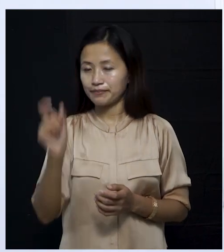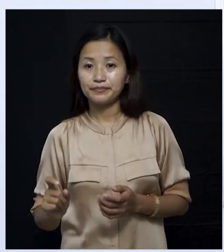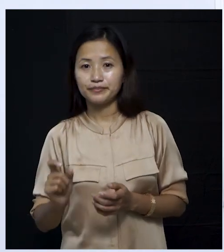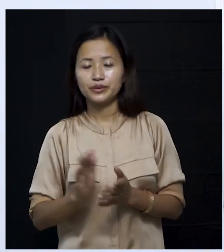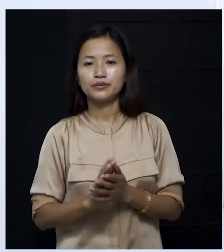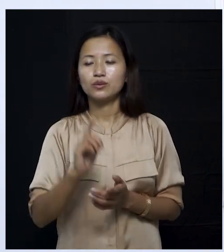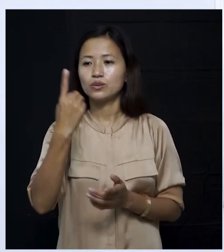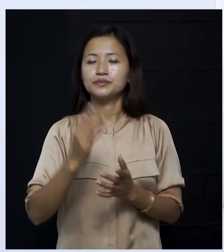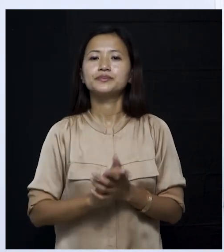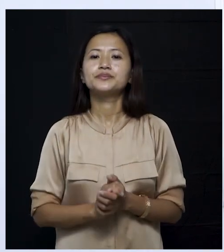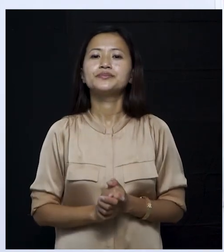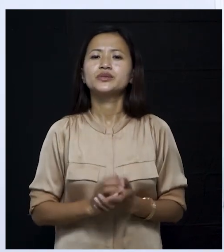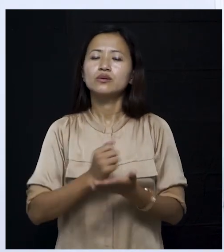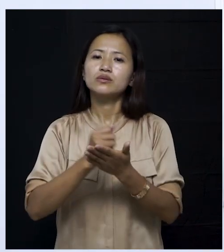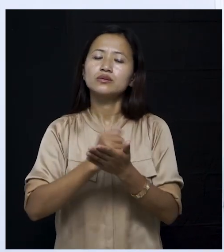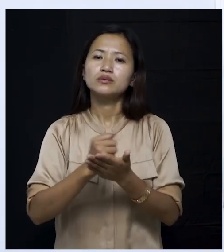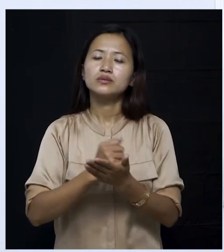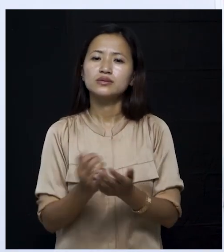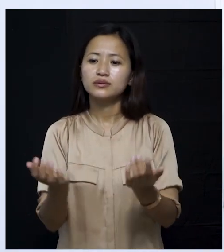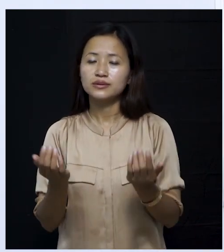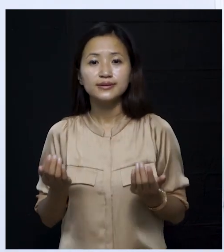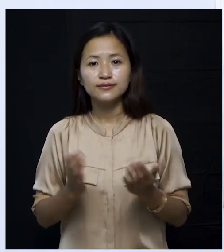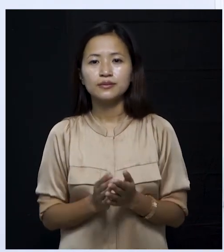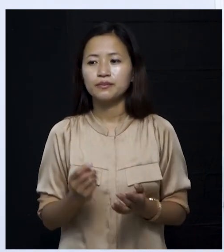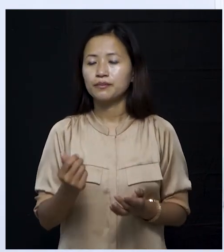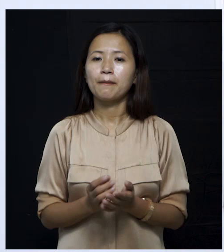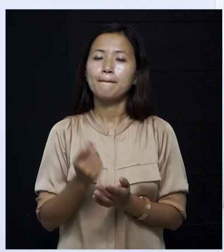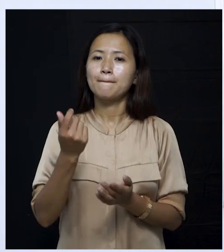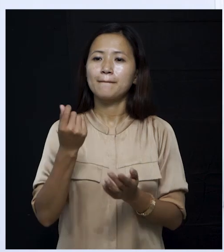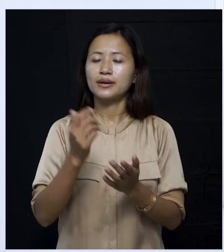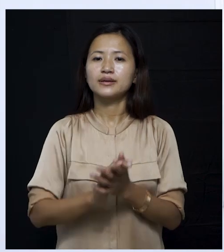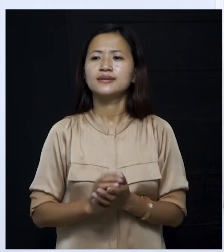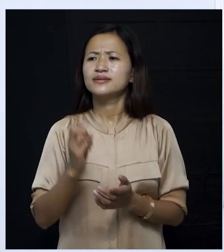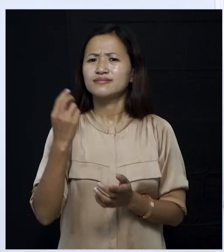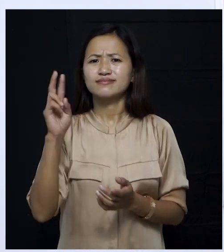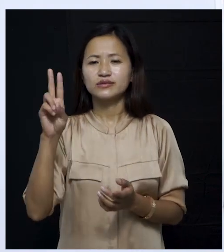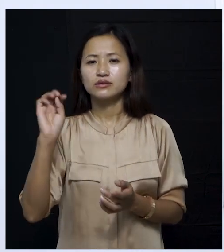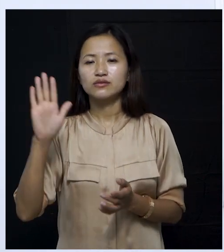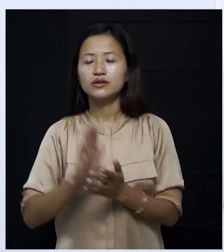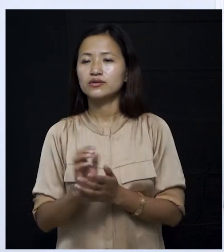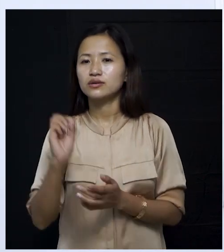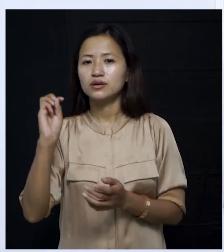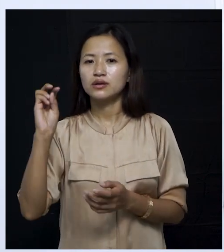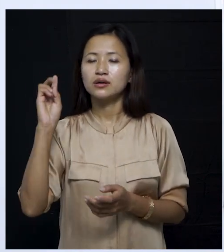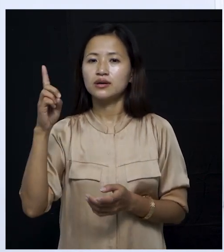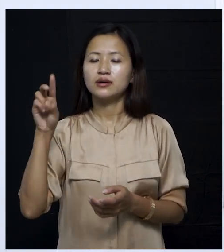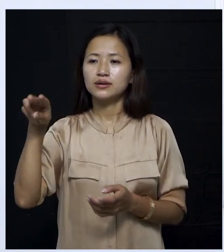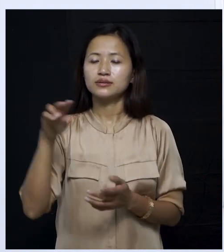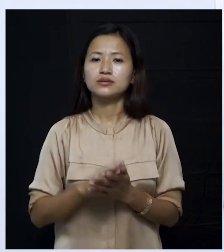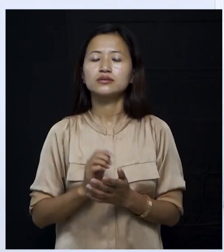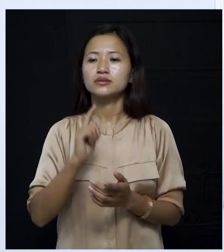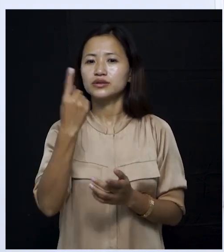so all the members, they will be trying to save up money. It can be 25 or 100, or it depends on the individual, that is